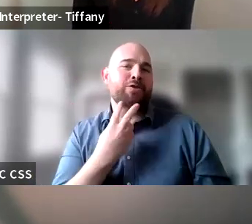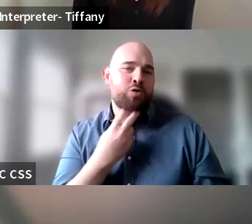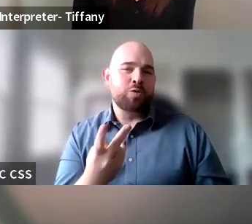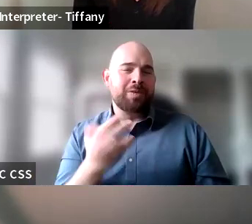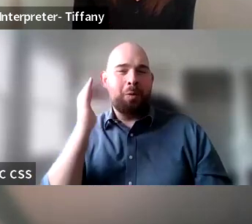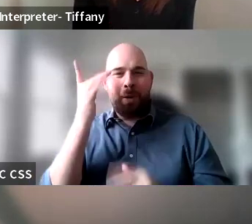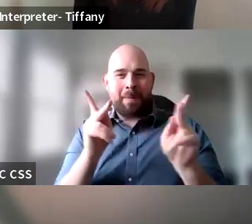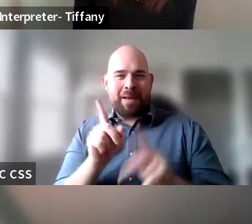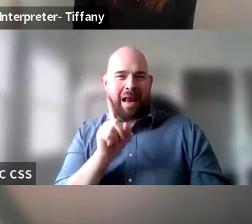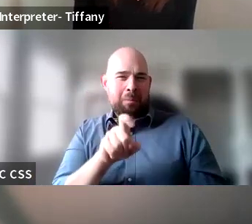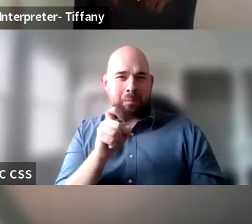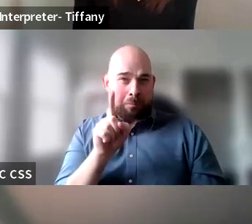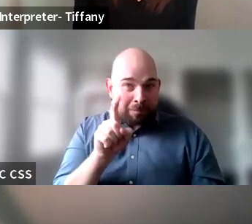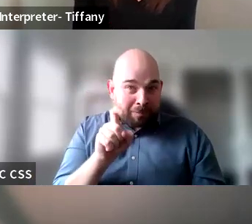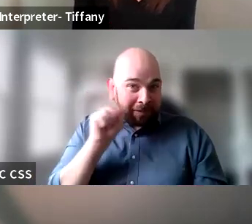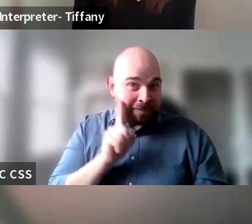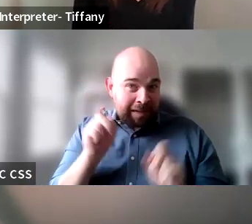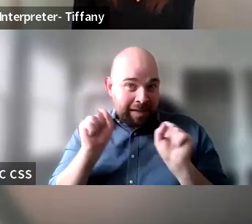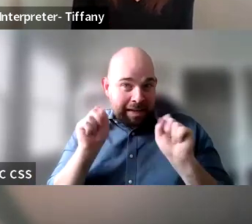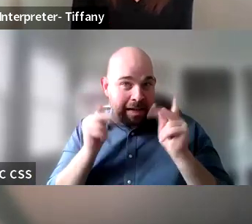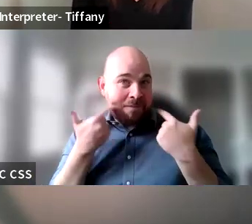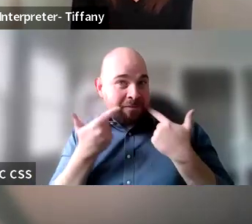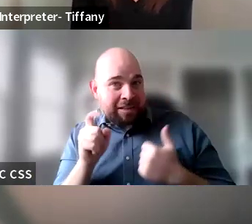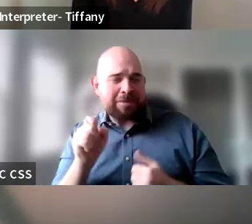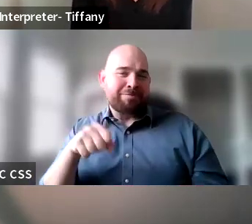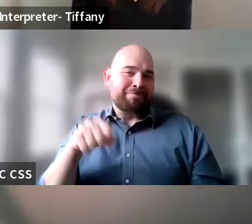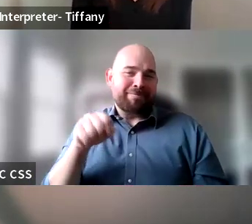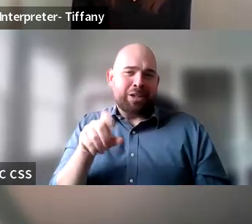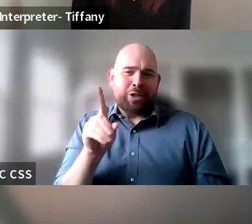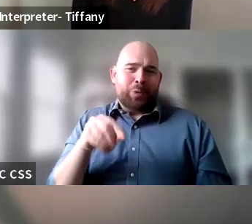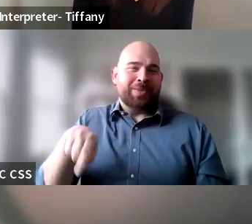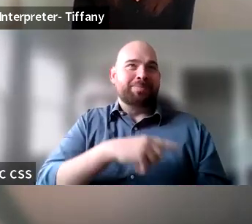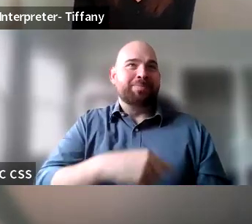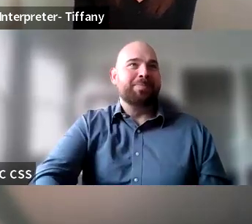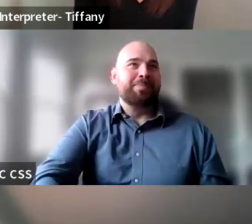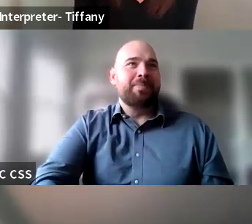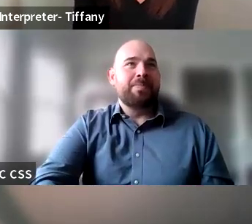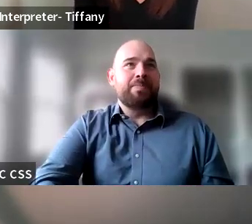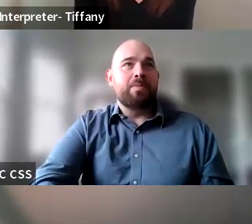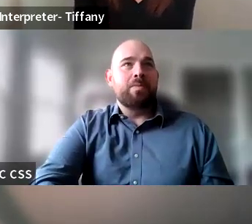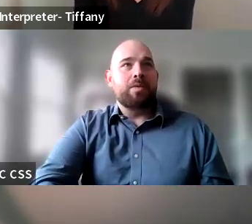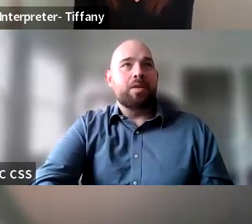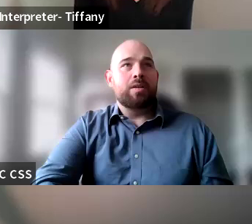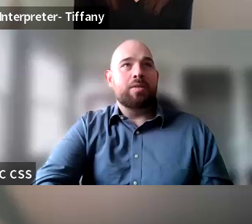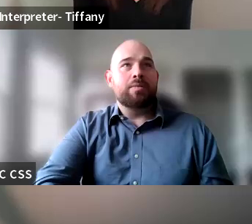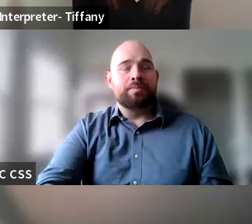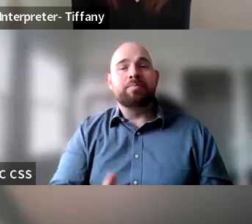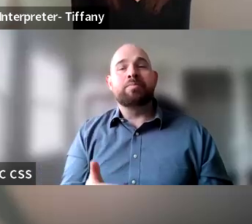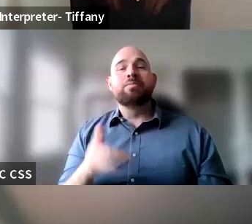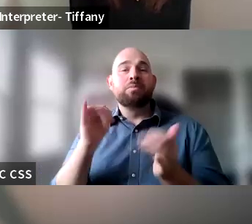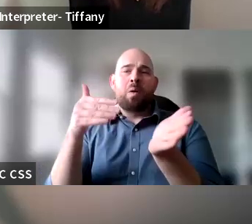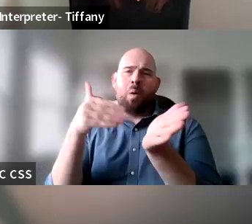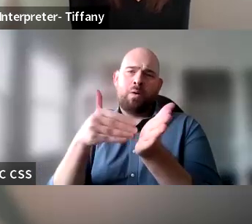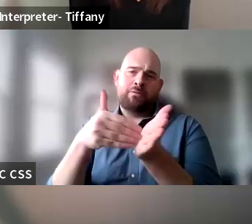words clearly and some of us can't. So that's why people tend to ask that question, can deaf people laugh?